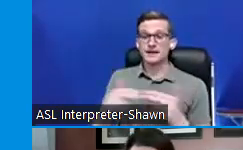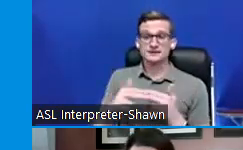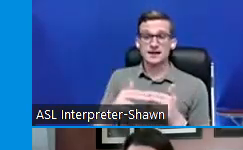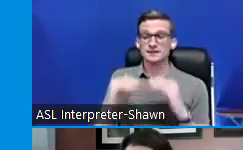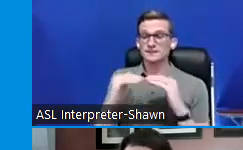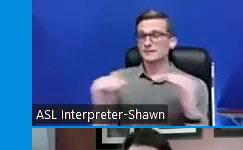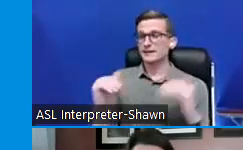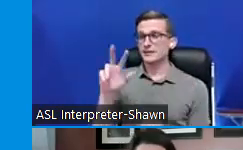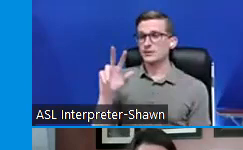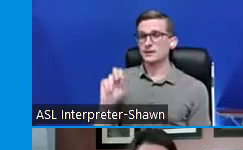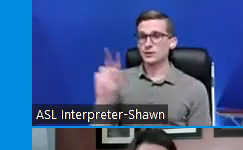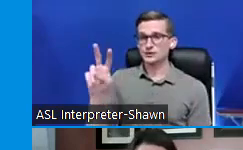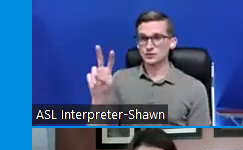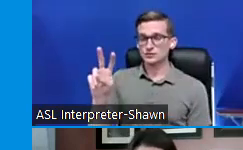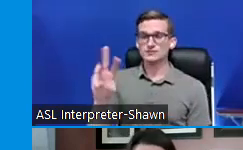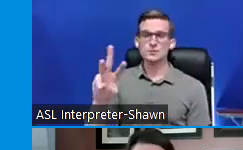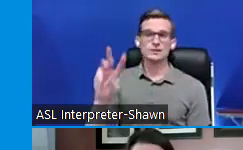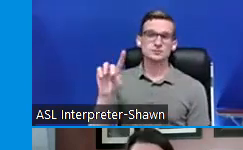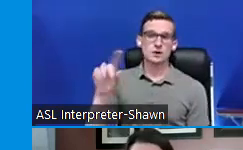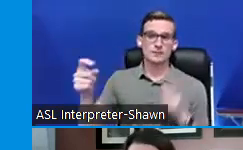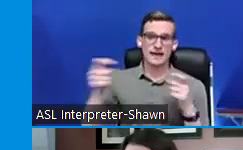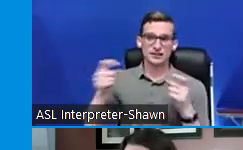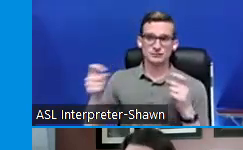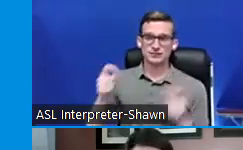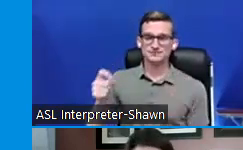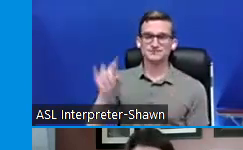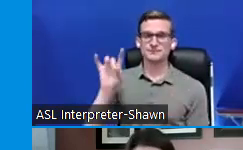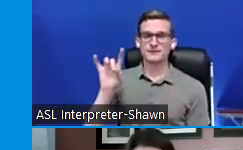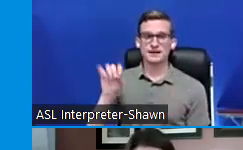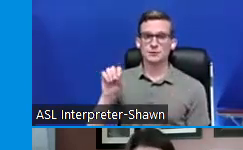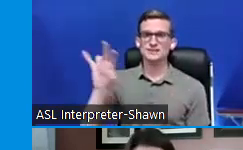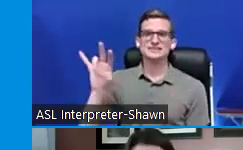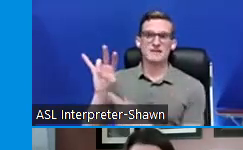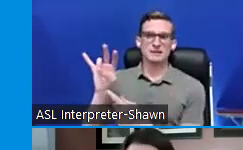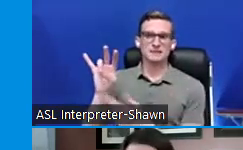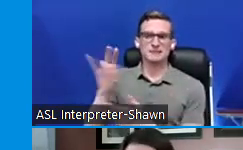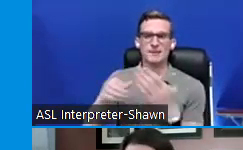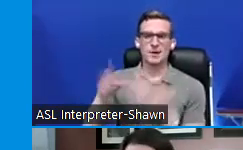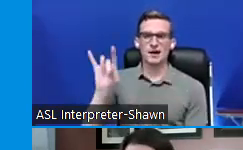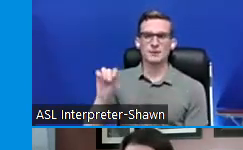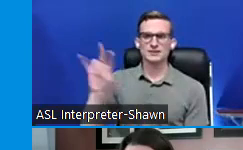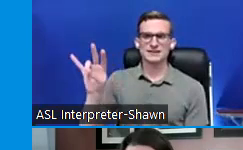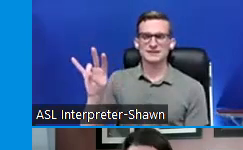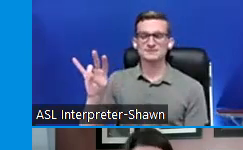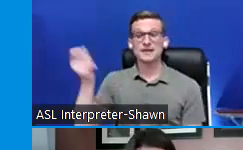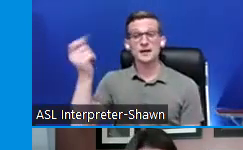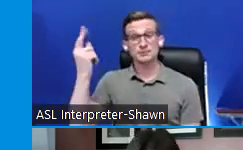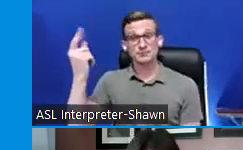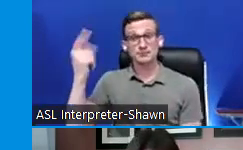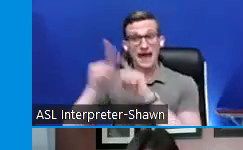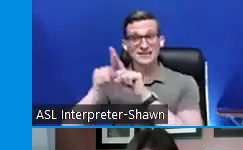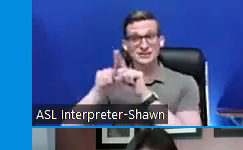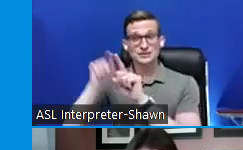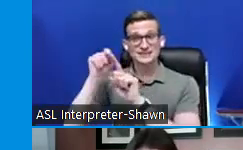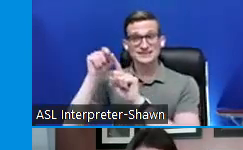withdrawal management is our part 8.7. Starting off with a little asterisk here, because we're going to take a little detour to